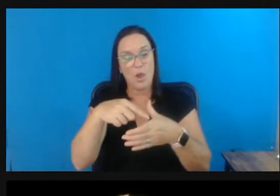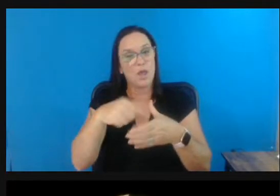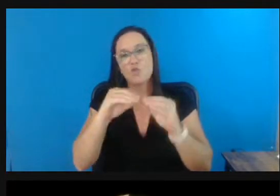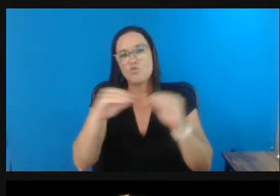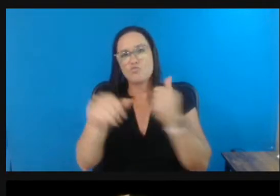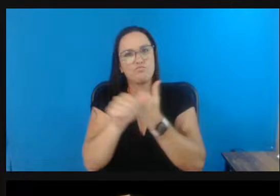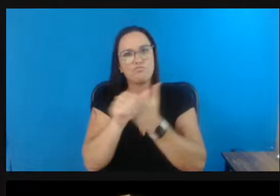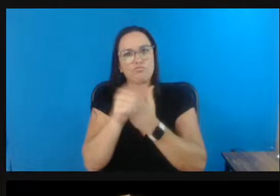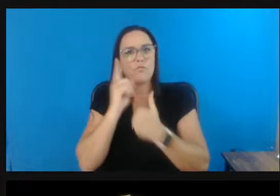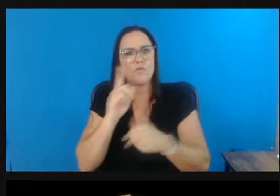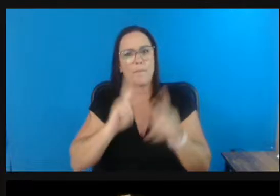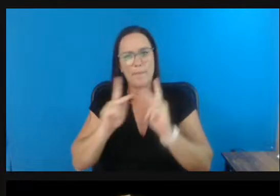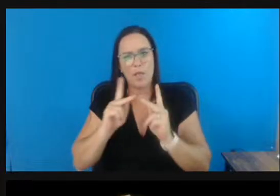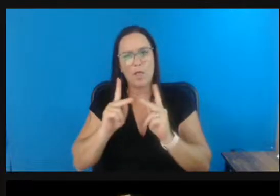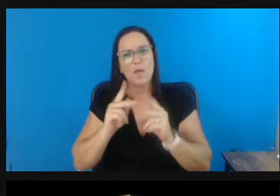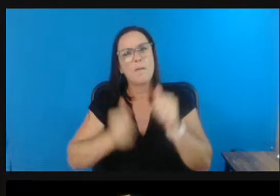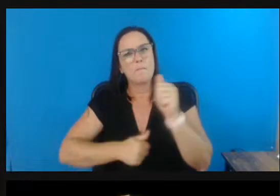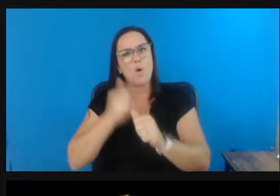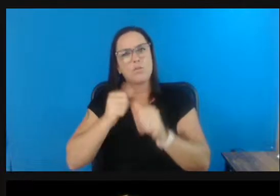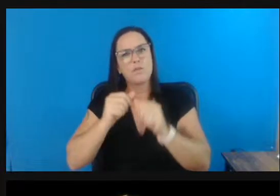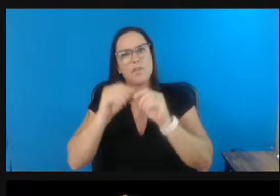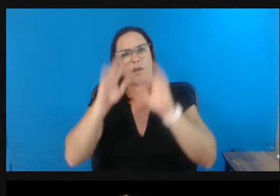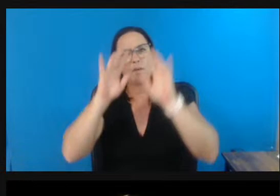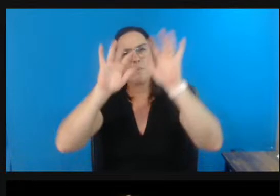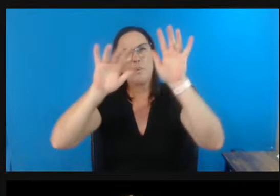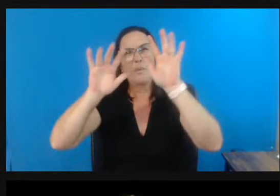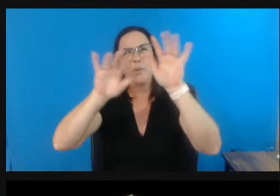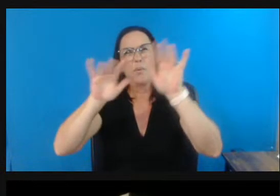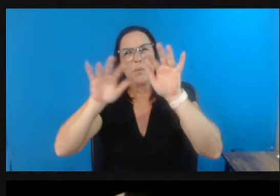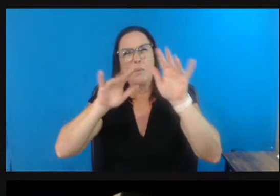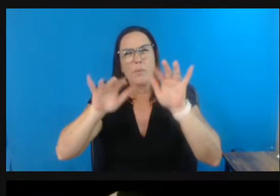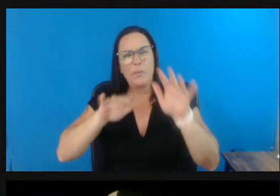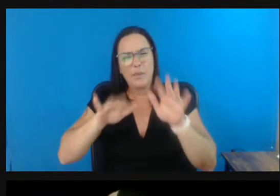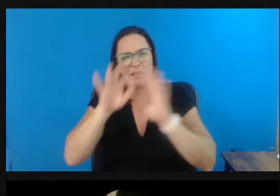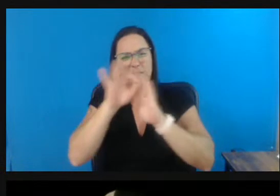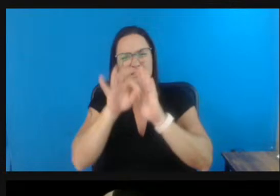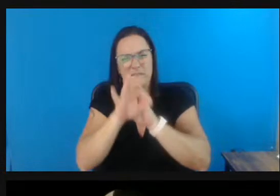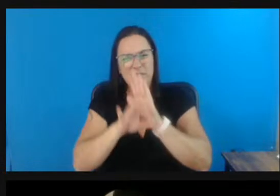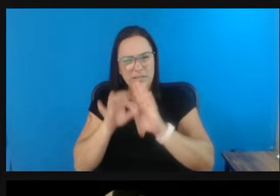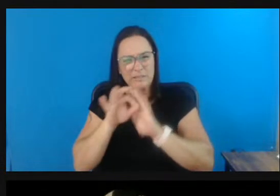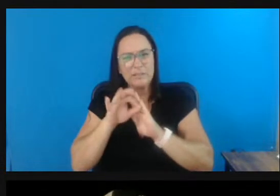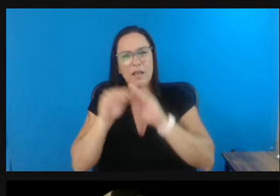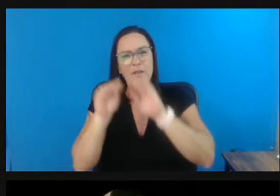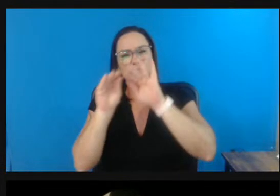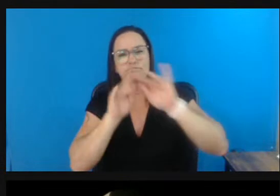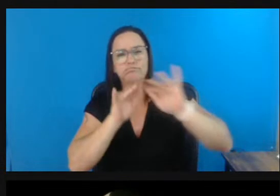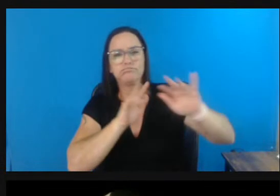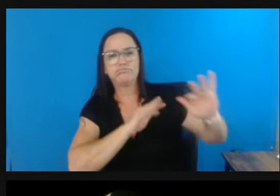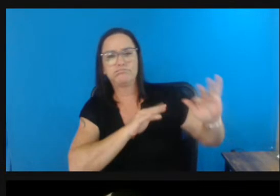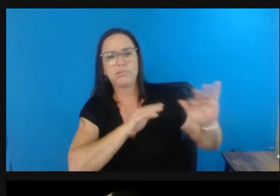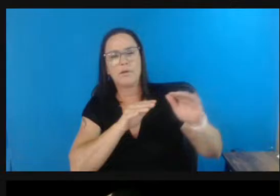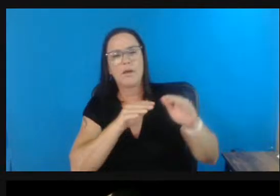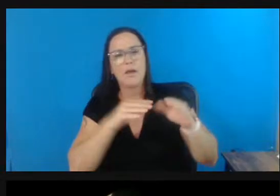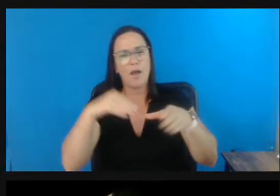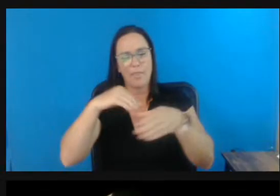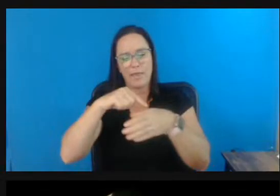trade winds blowing, most of the material is falling to the southwest part of the crater and the caldera rim.